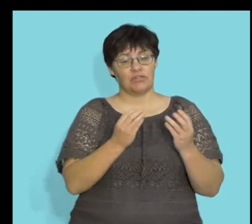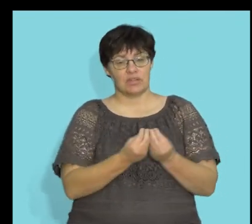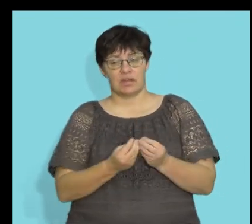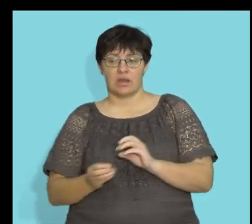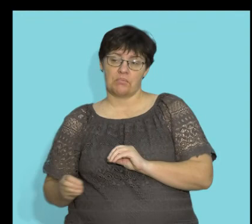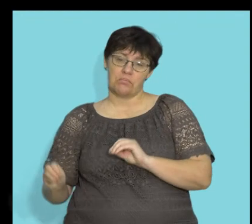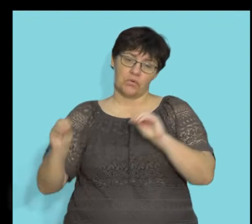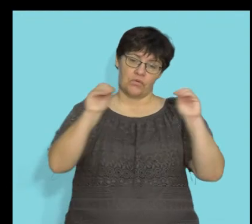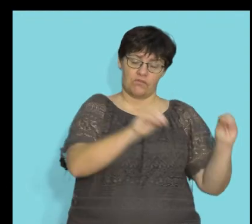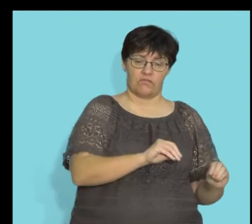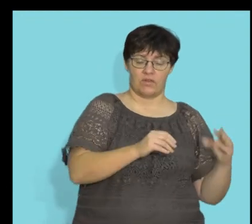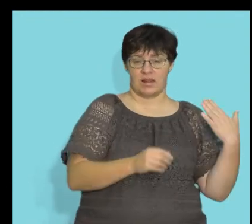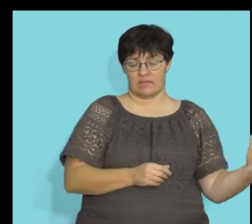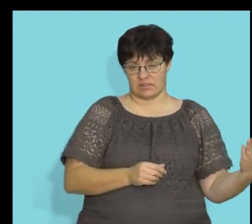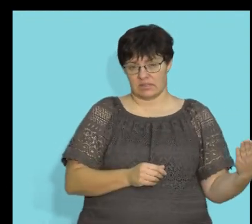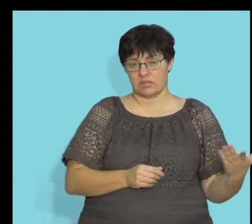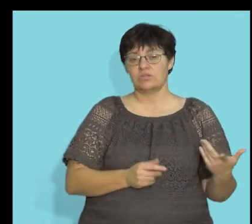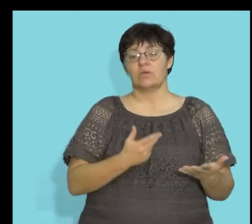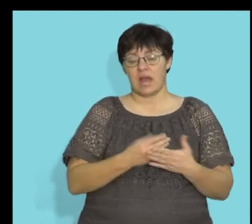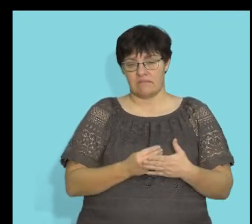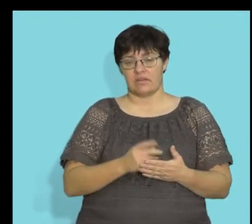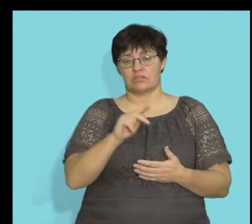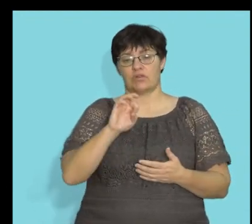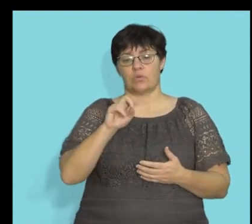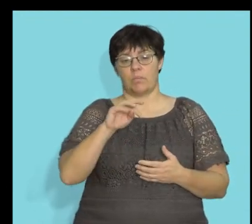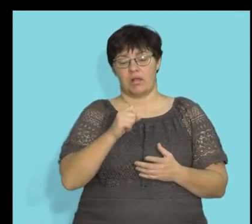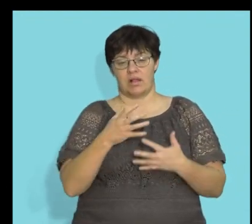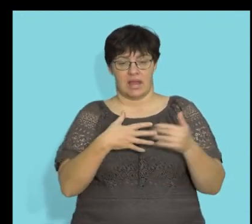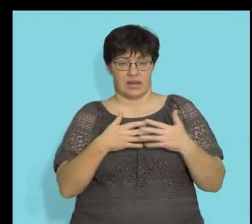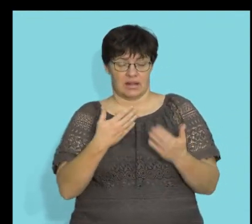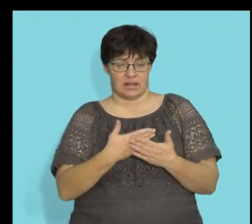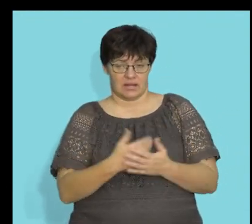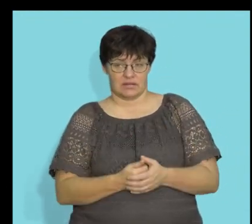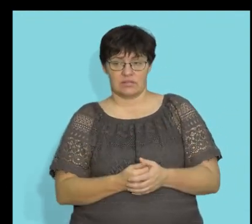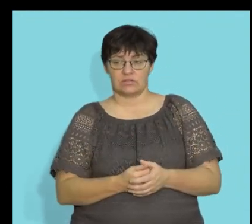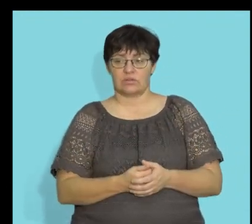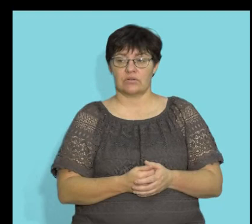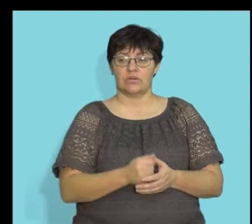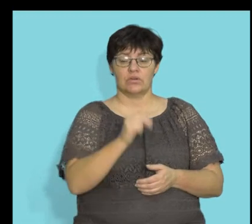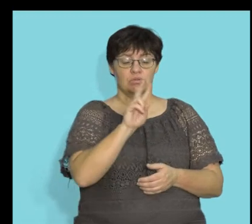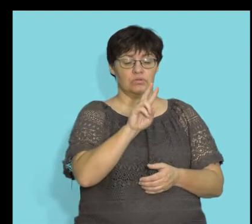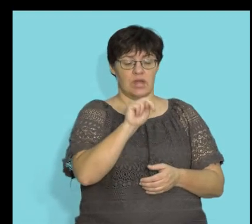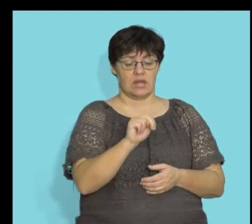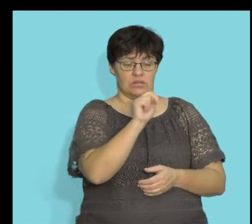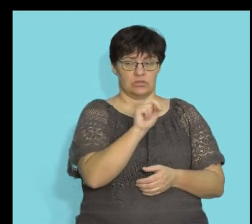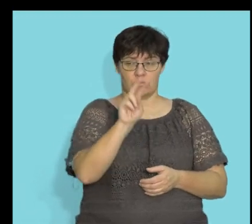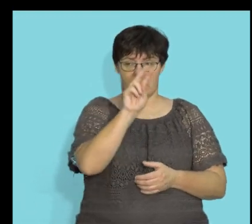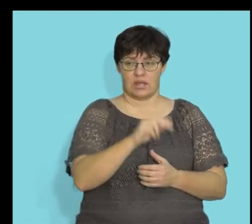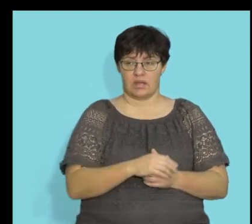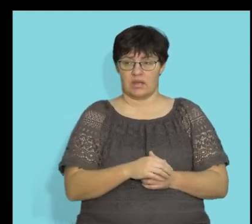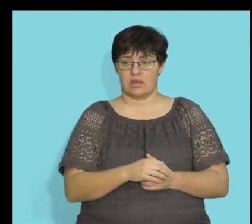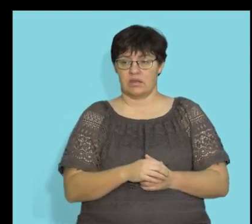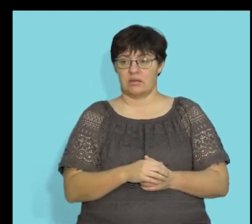everything over to the left-hand side so I can handle my trinomial. So the next line will be 2n